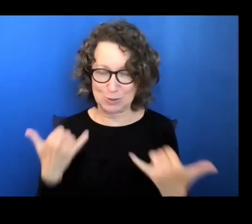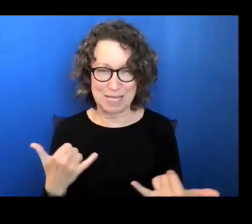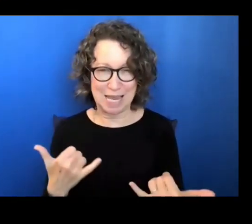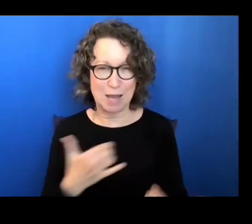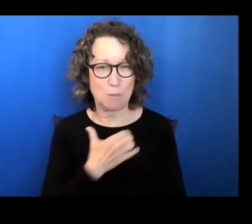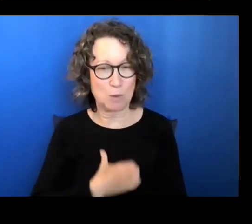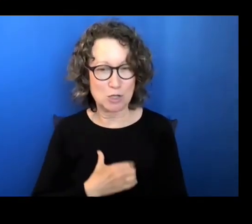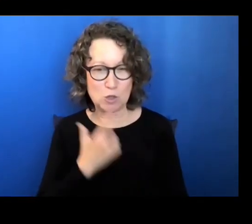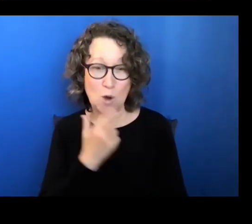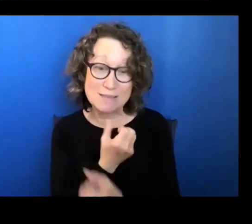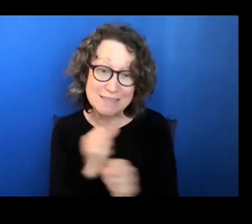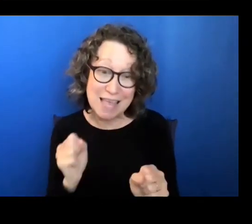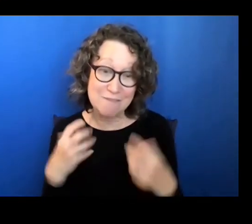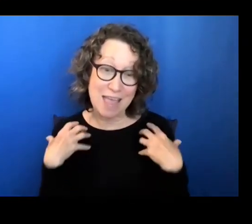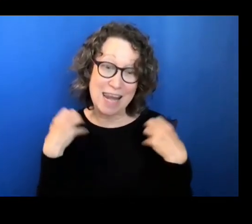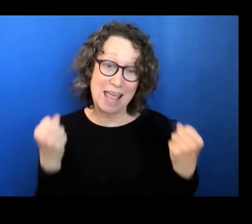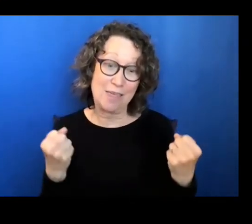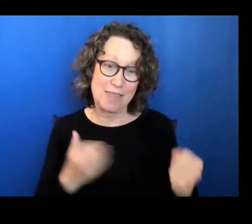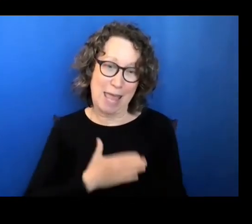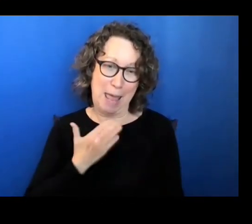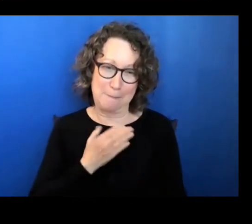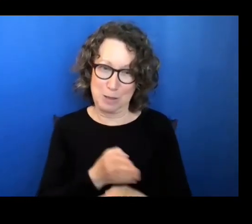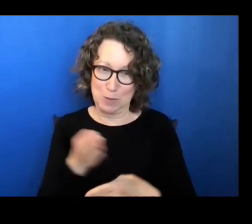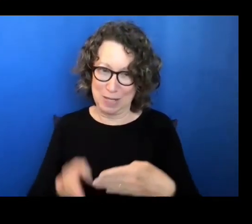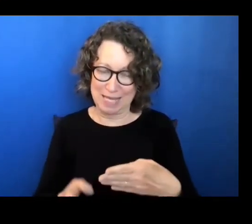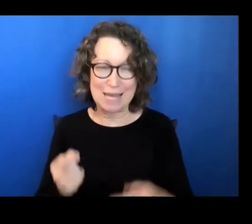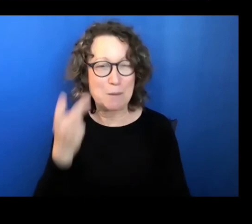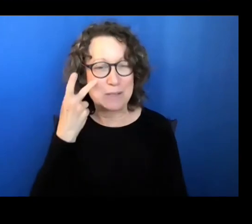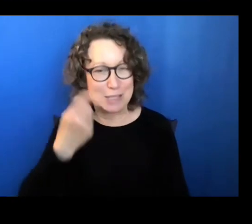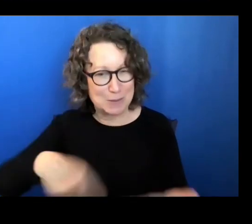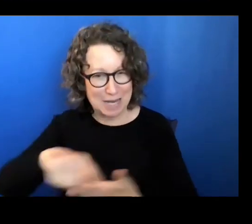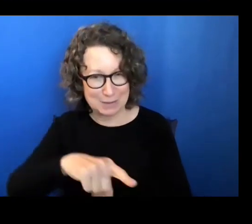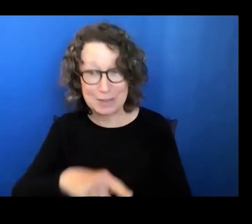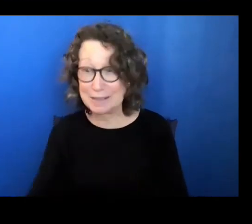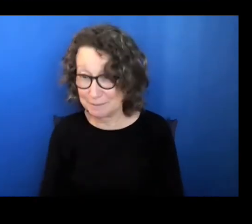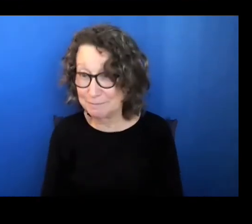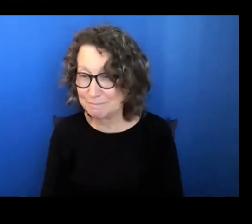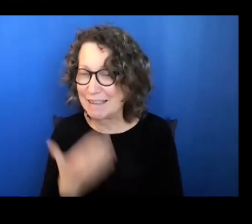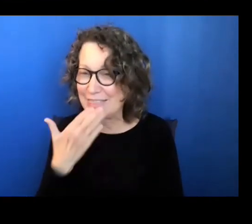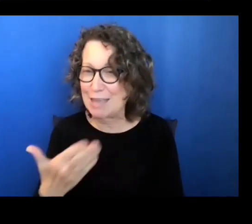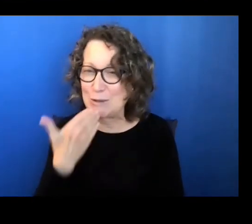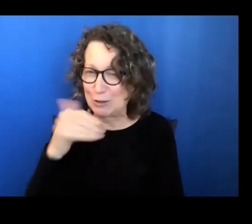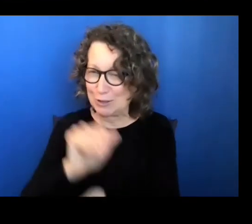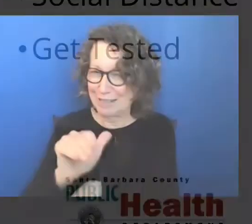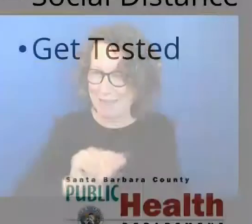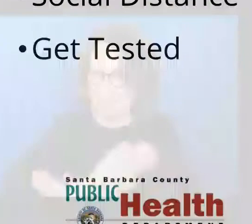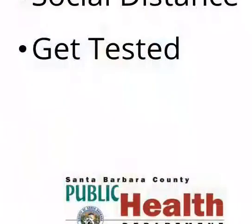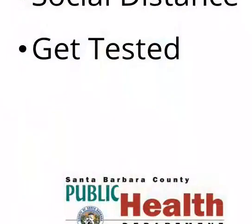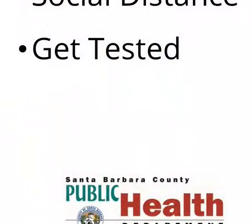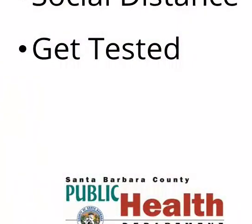wish you all a safe, healthy, and happy weekend, and we will see you next week. Thank you and good night.